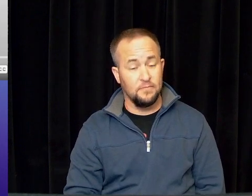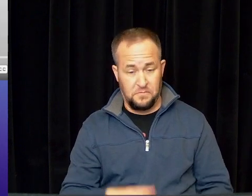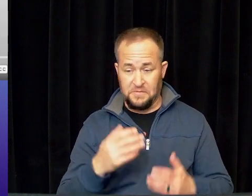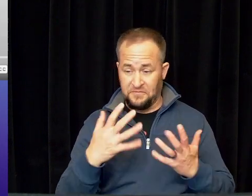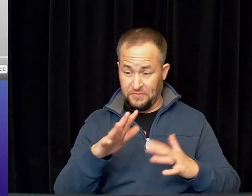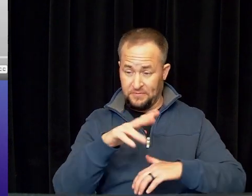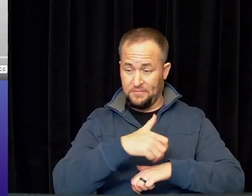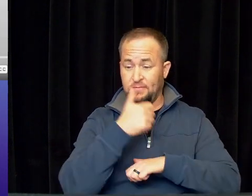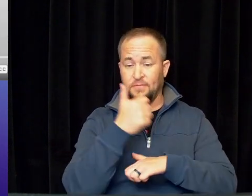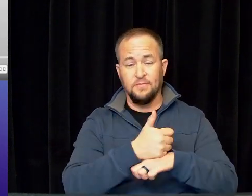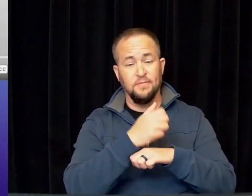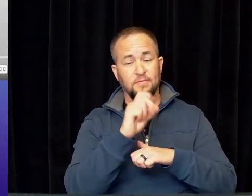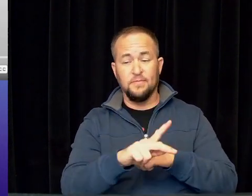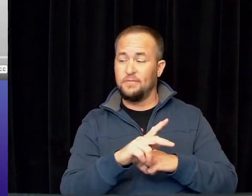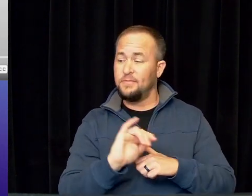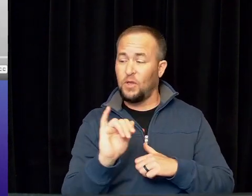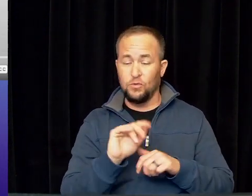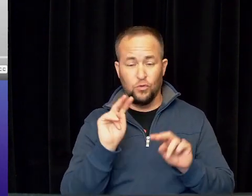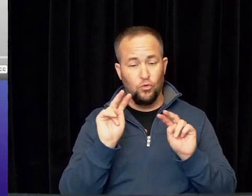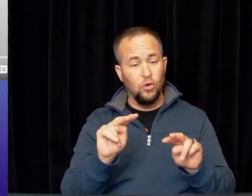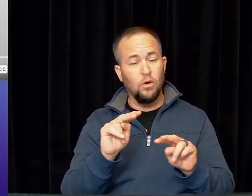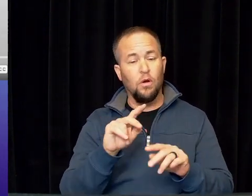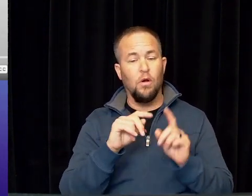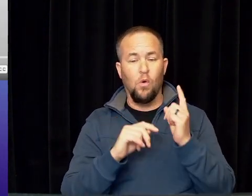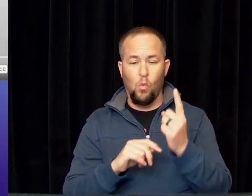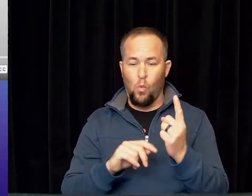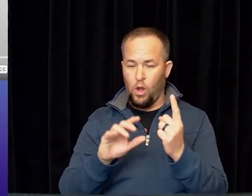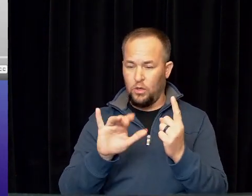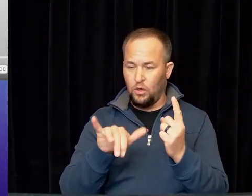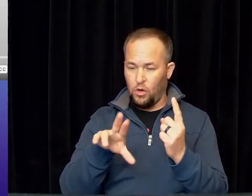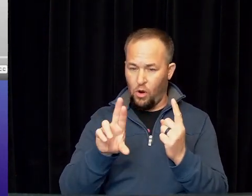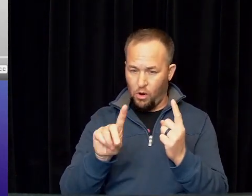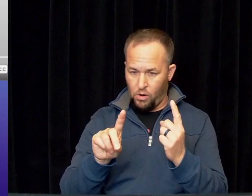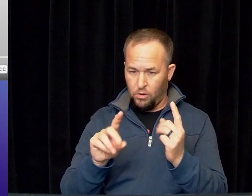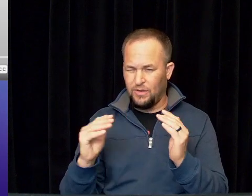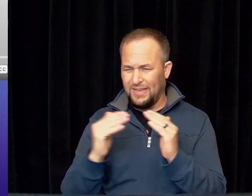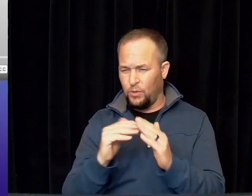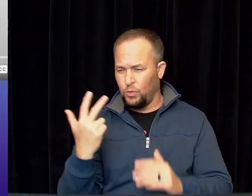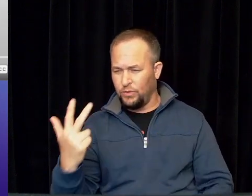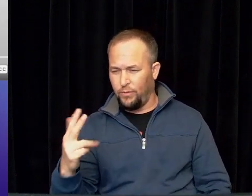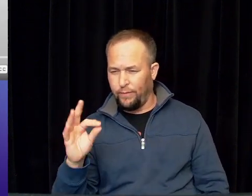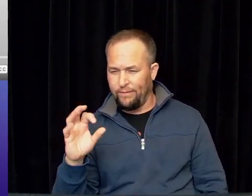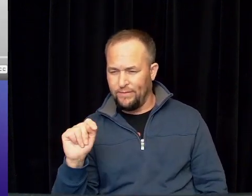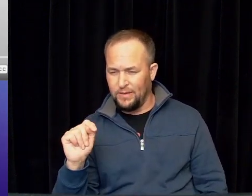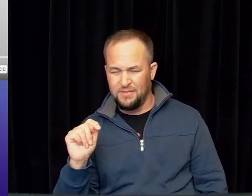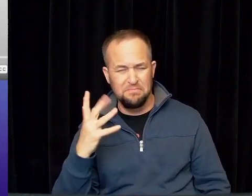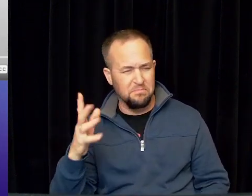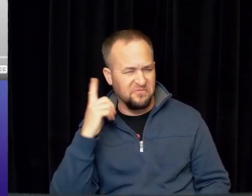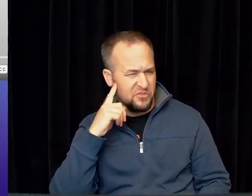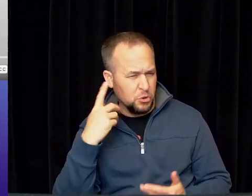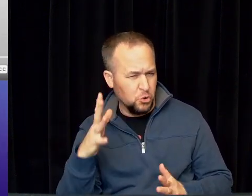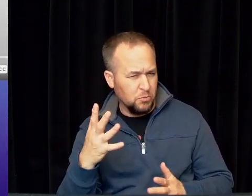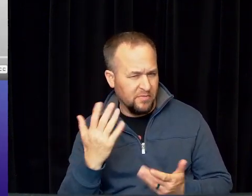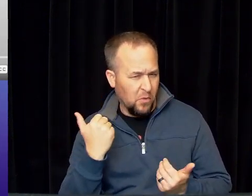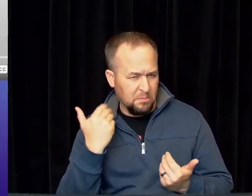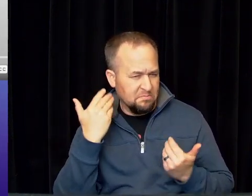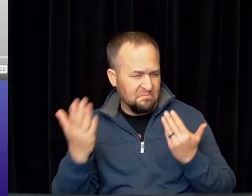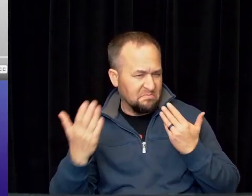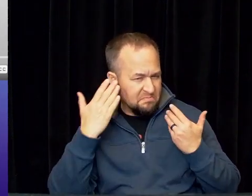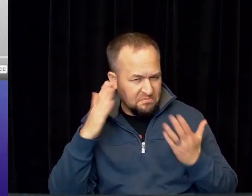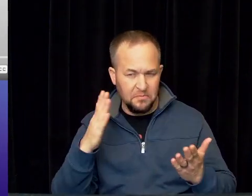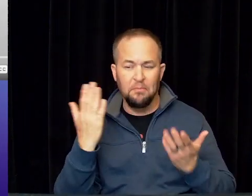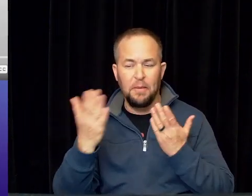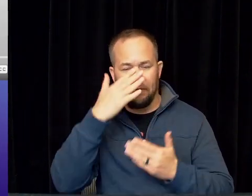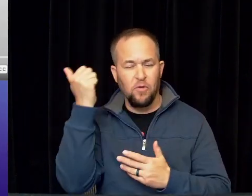up. Also, take a look right here. 1 yard is to 3 feet. So some of us, you probably have heard that before. Maybe you just forgot. So hopefully this wasn't